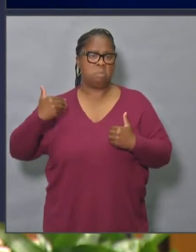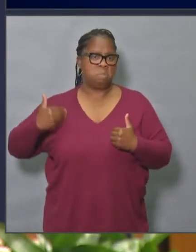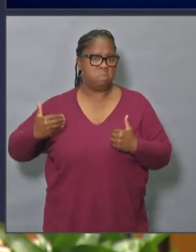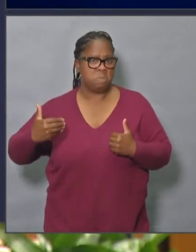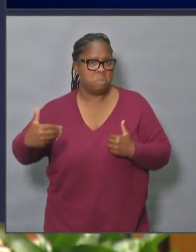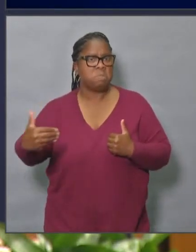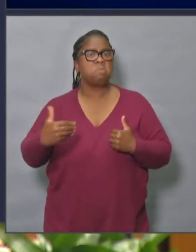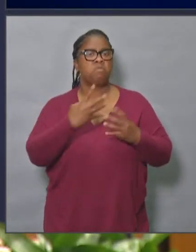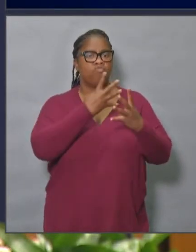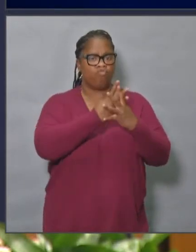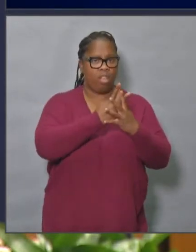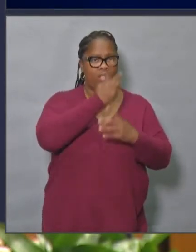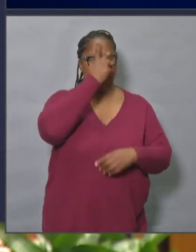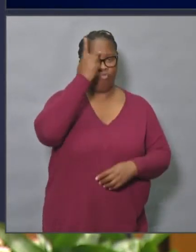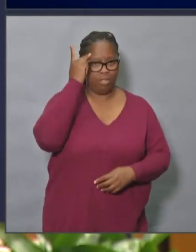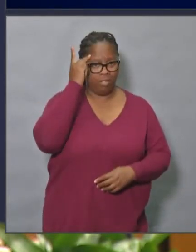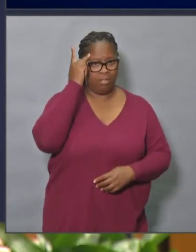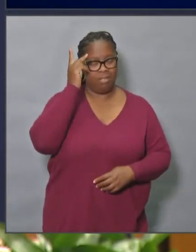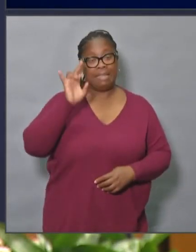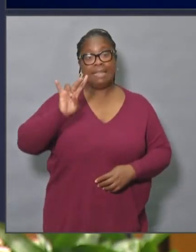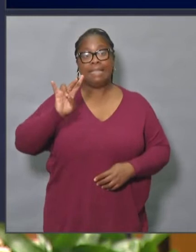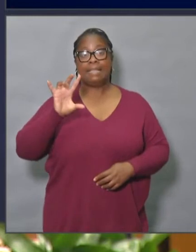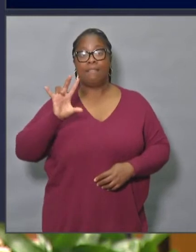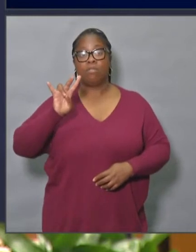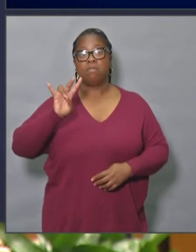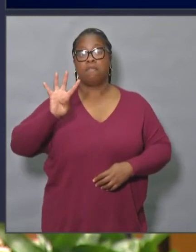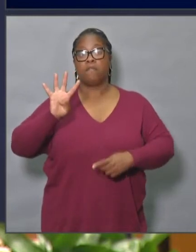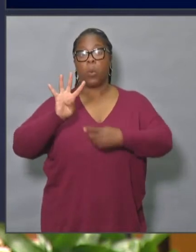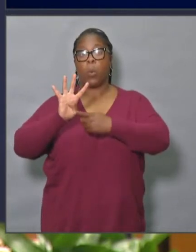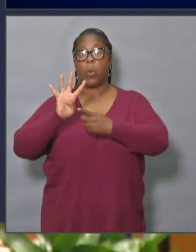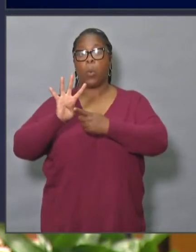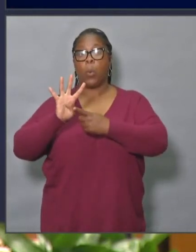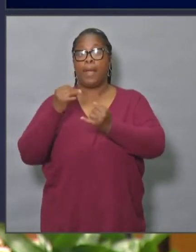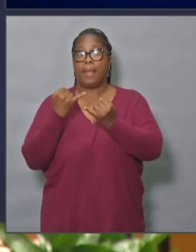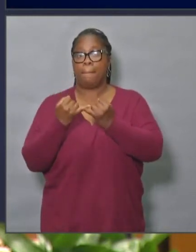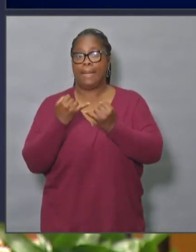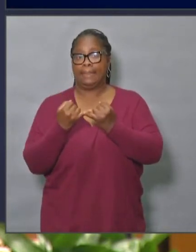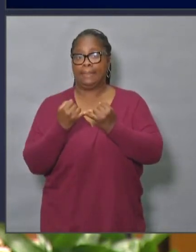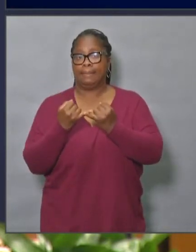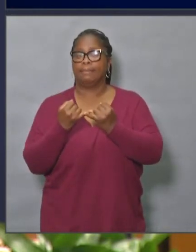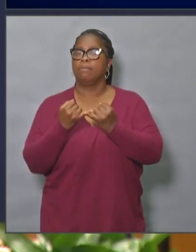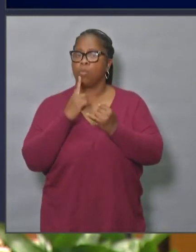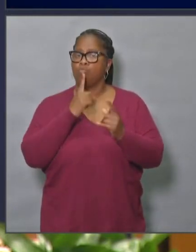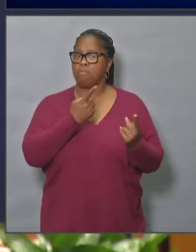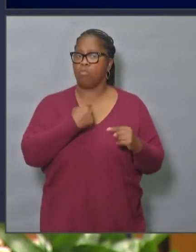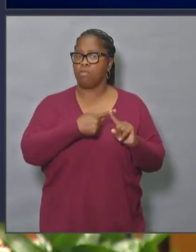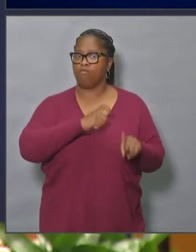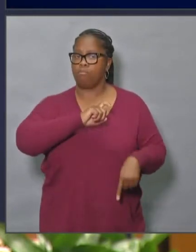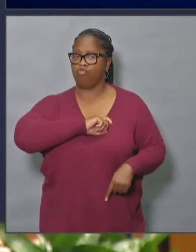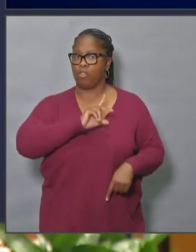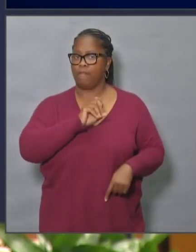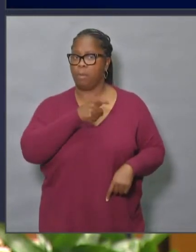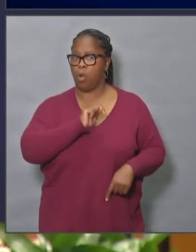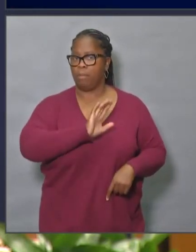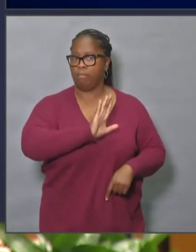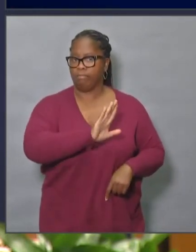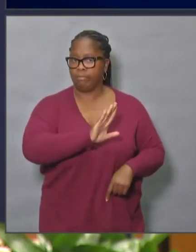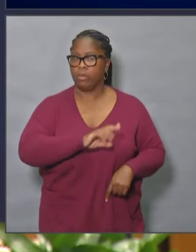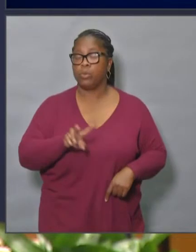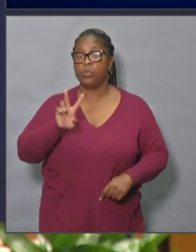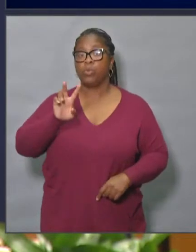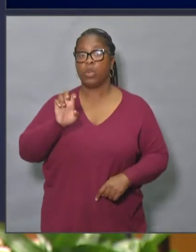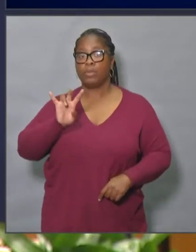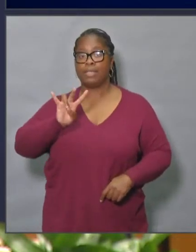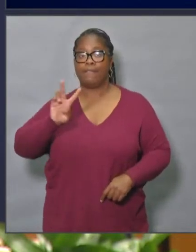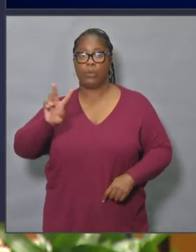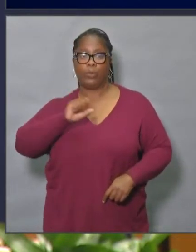facilities. There are 774 among people who are incarcerated, as reported by the Sheriff's Department, and